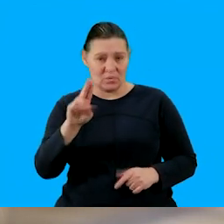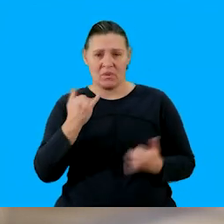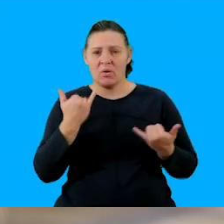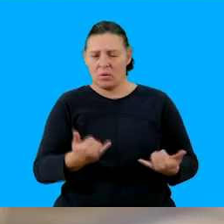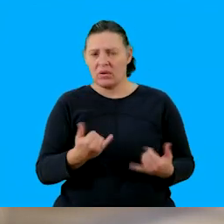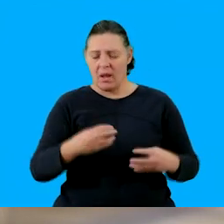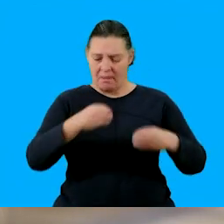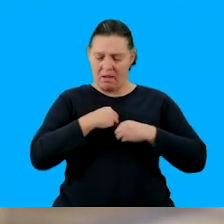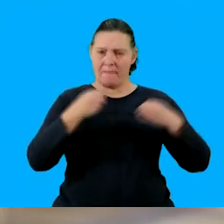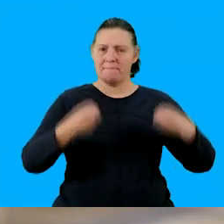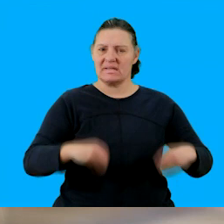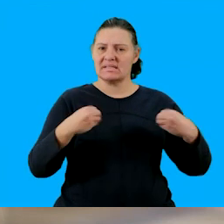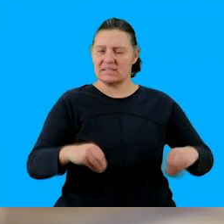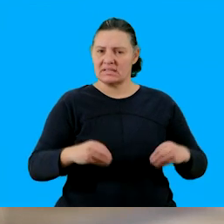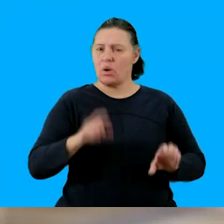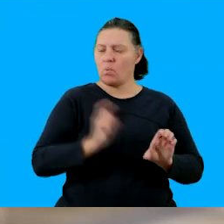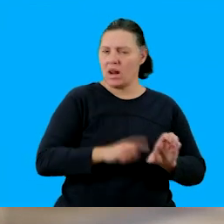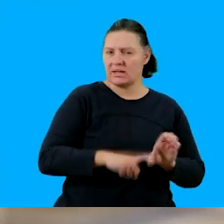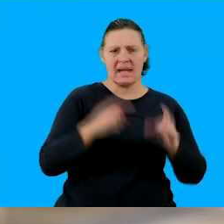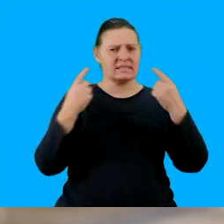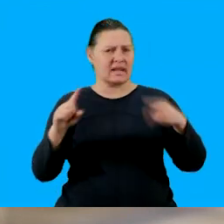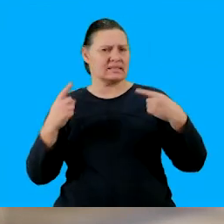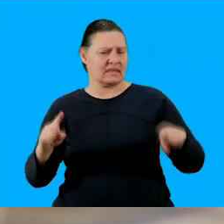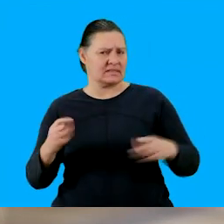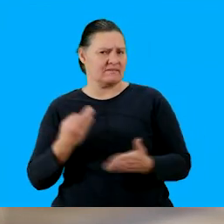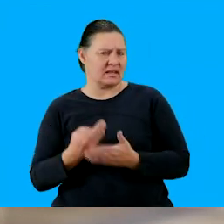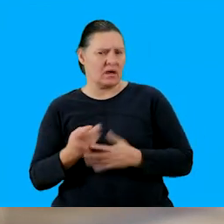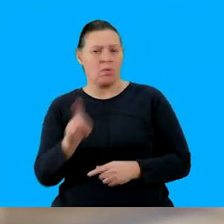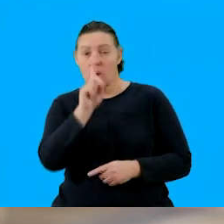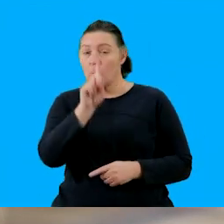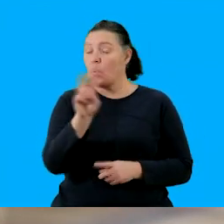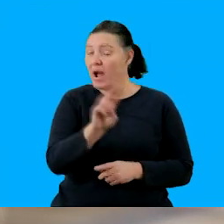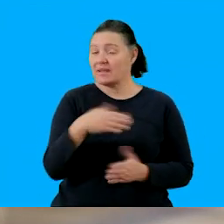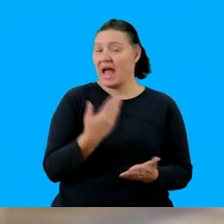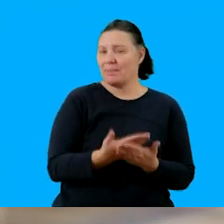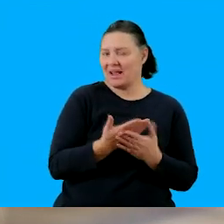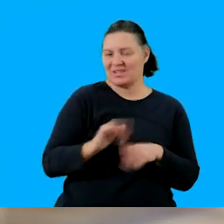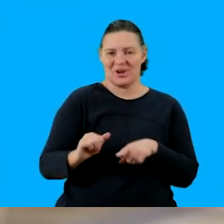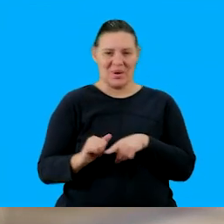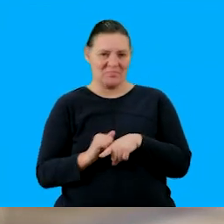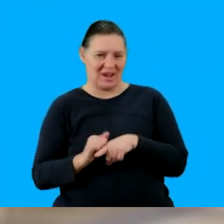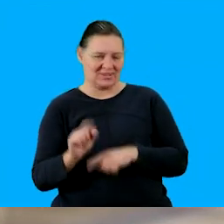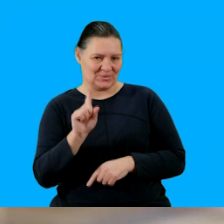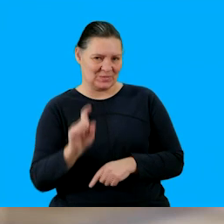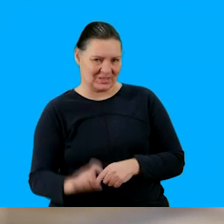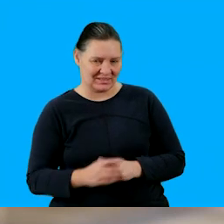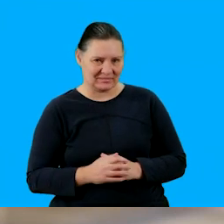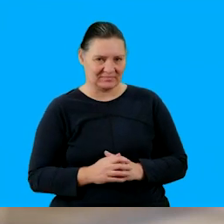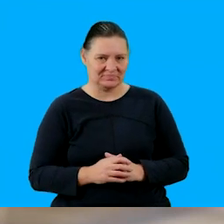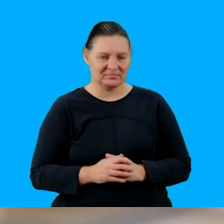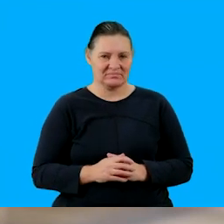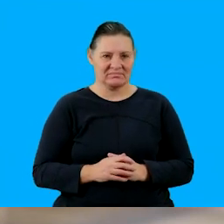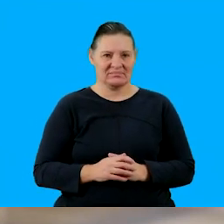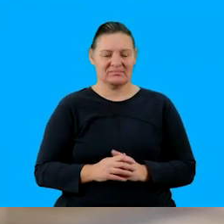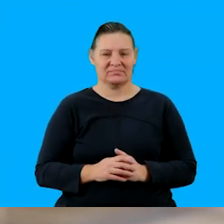look at entrepreneurial qualities and success factors, but we are going to look at the application and practice questions. Now